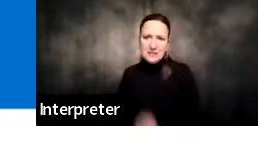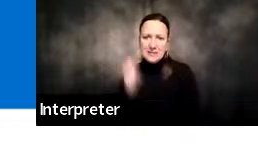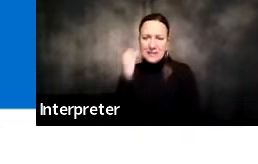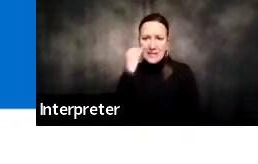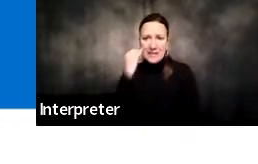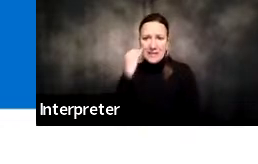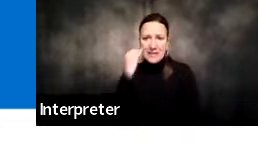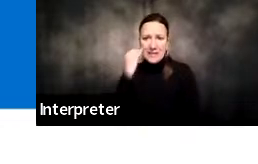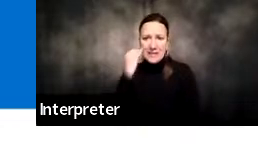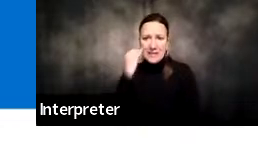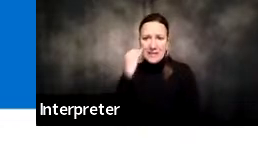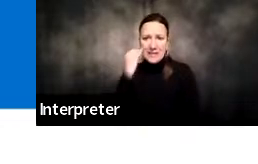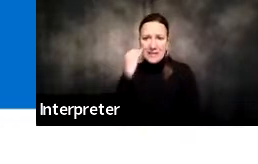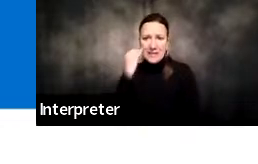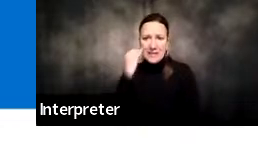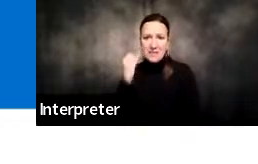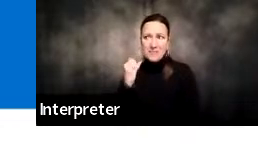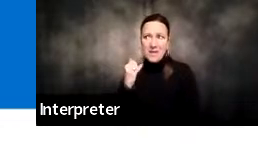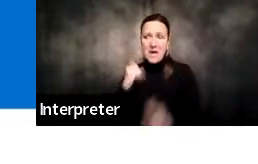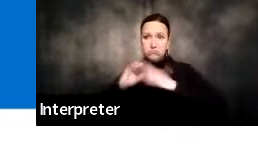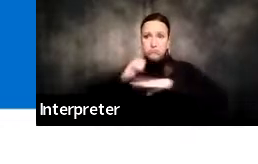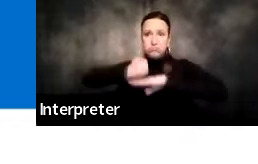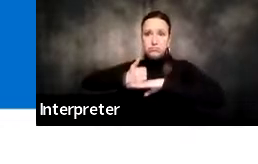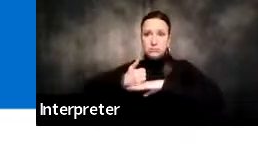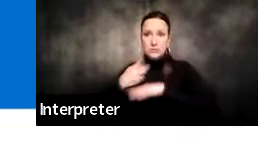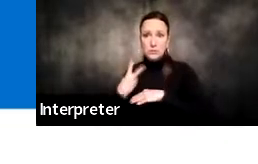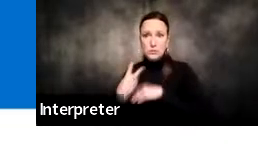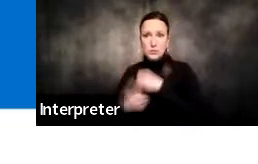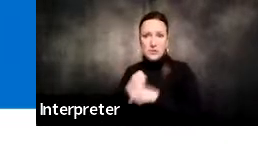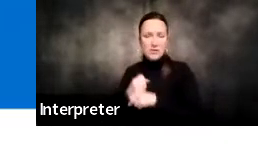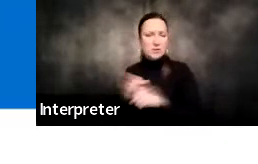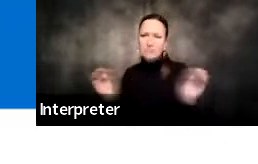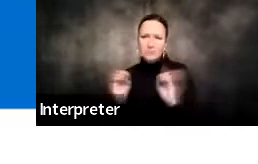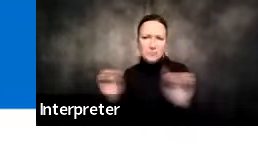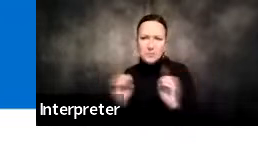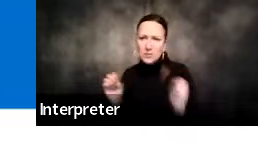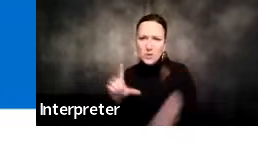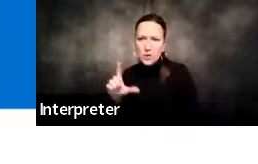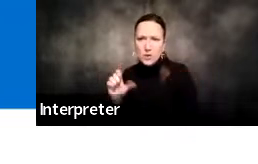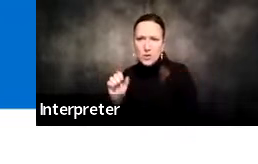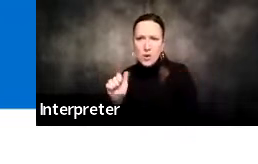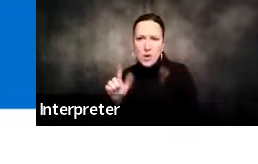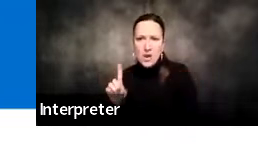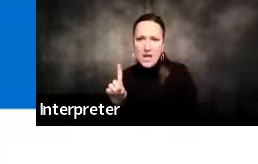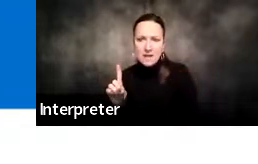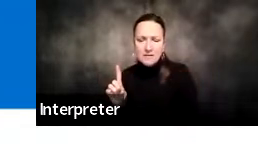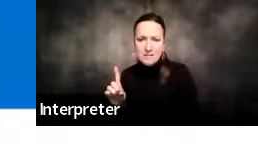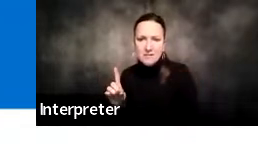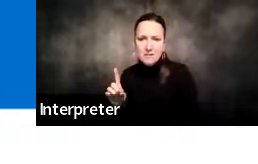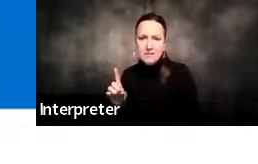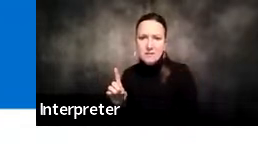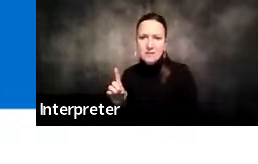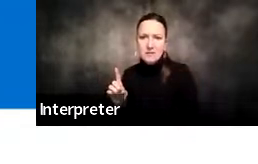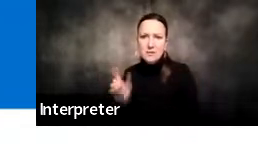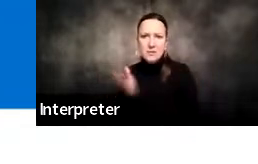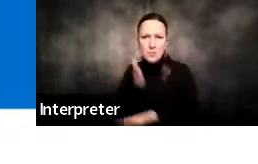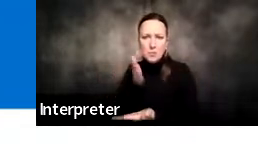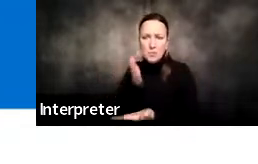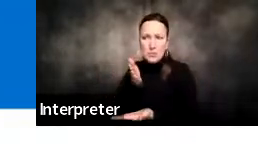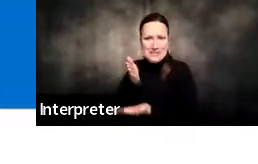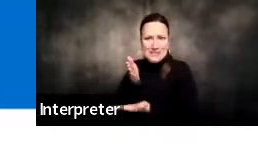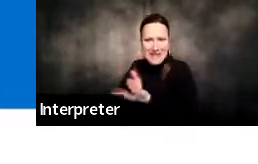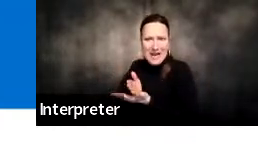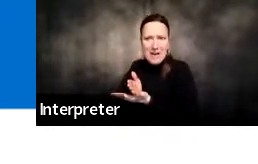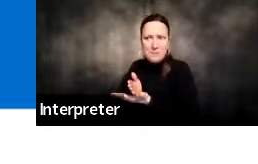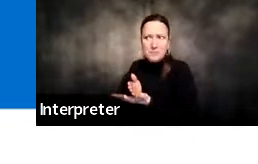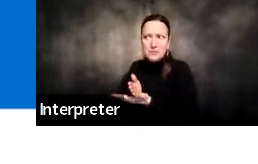in the past 2 years, it would not have lead pipes. We stopped using lead